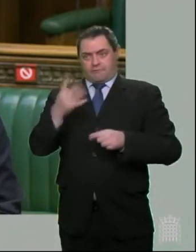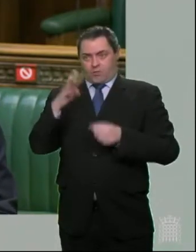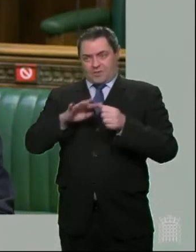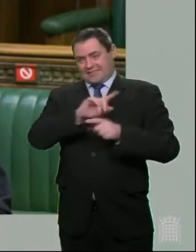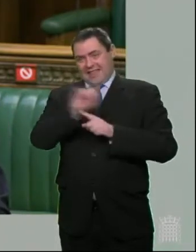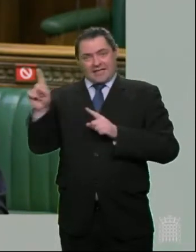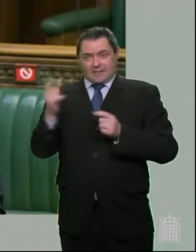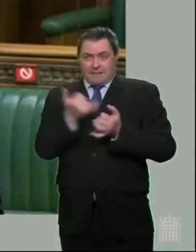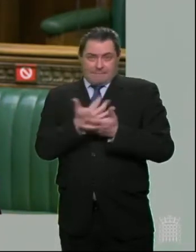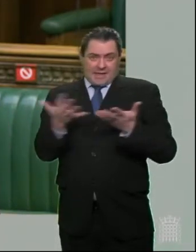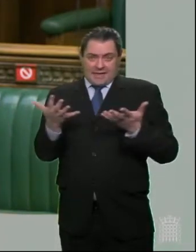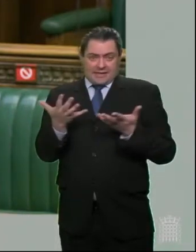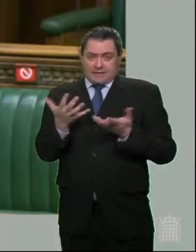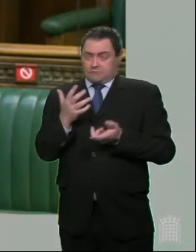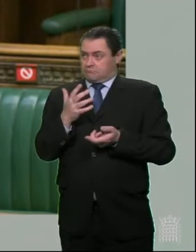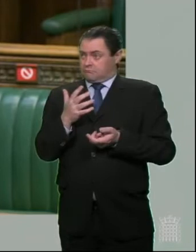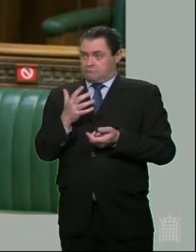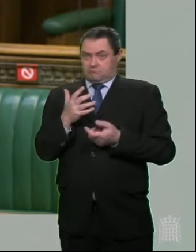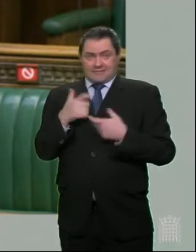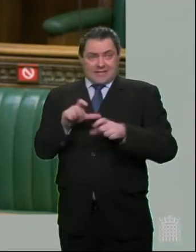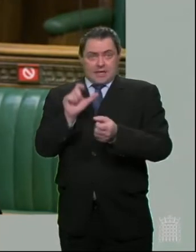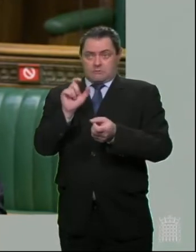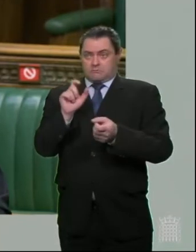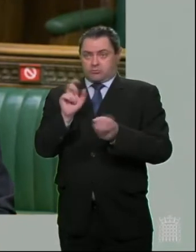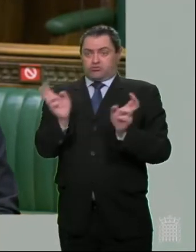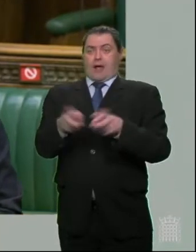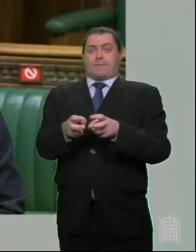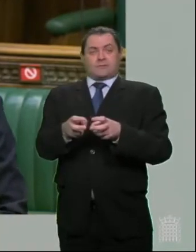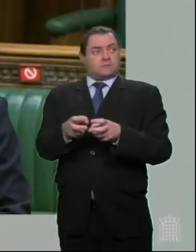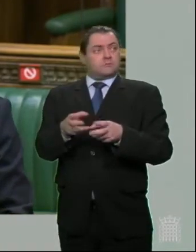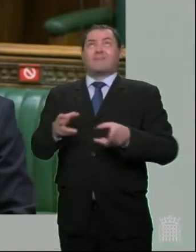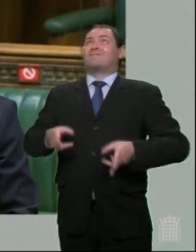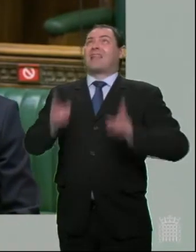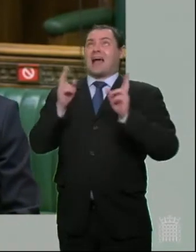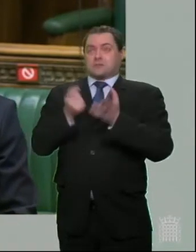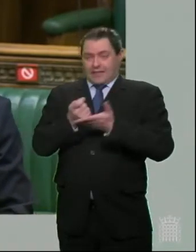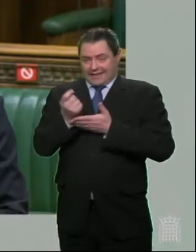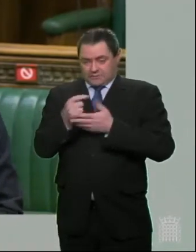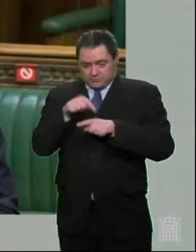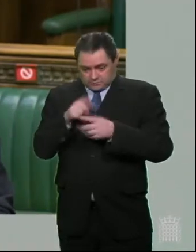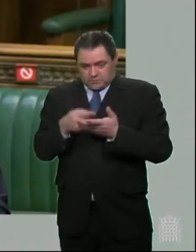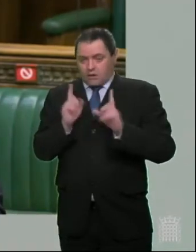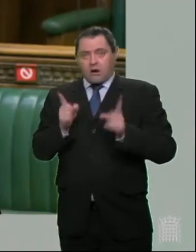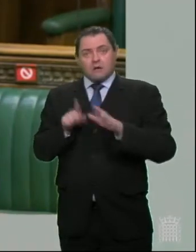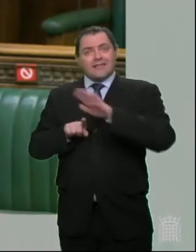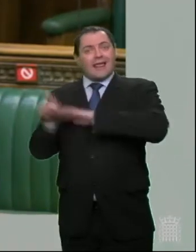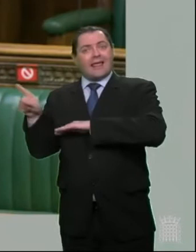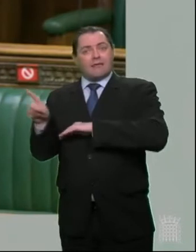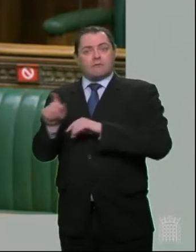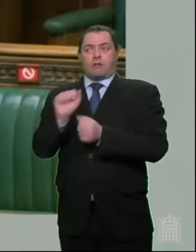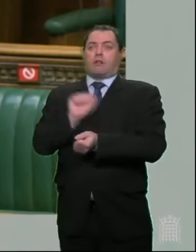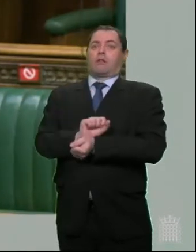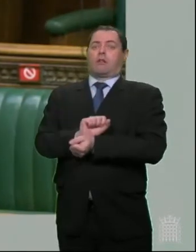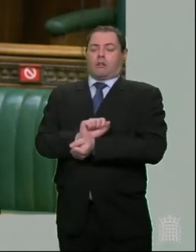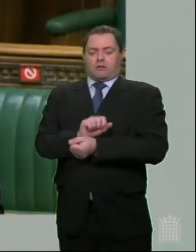my constituents, remain trapped in unsafe, unsellable blocks. Ministers have promised at least 15 times that leaseholders won't have to